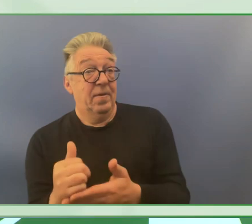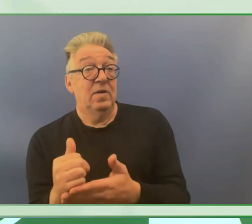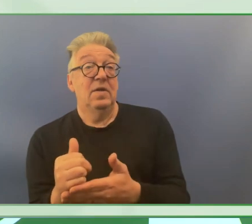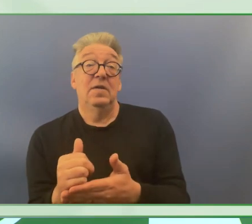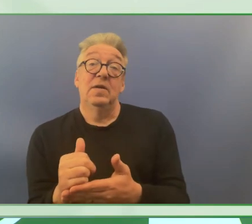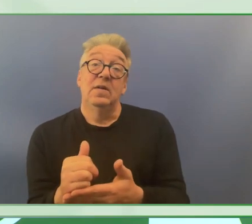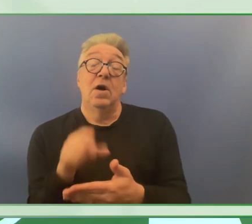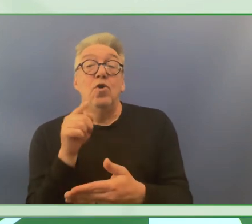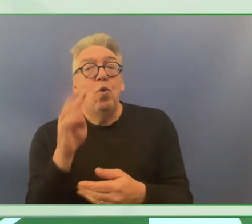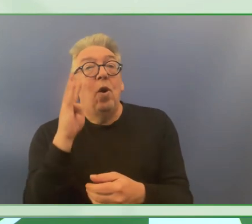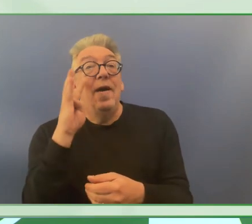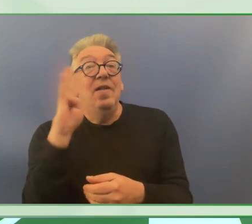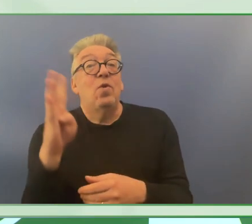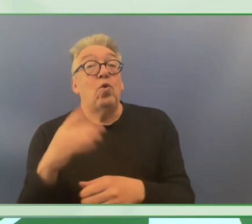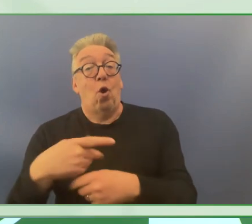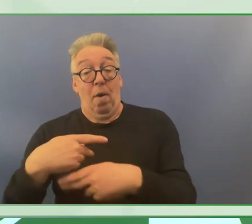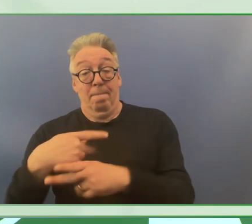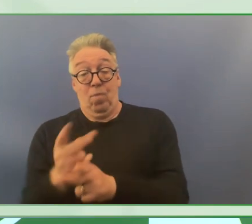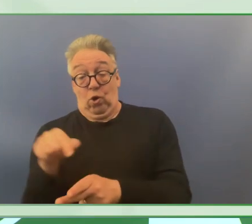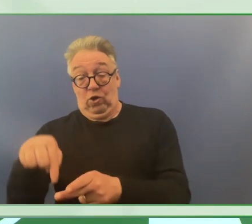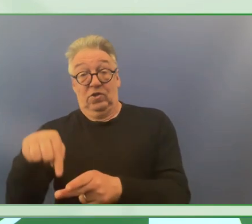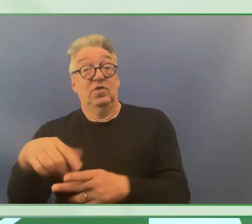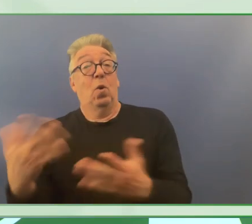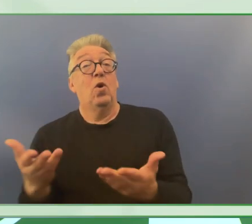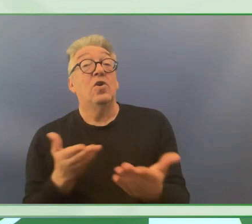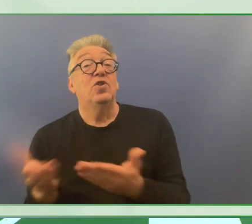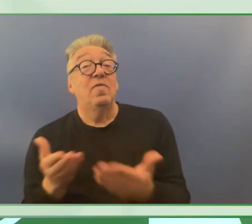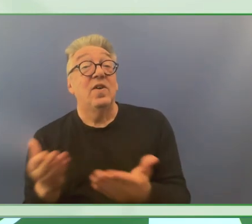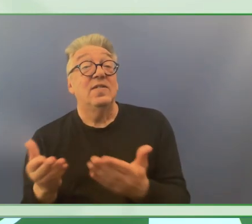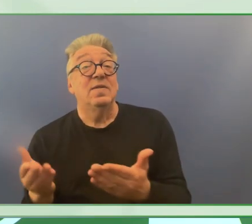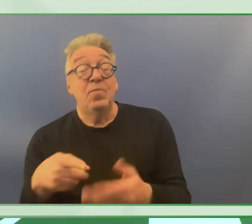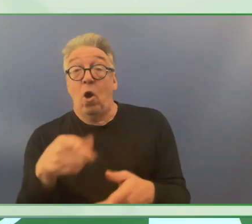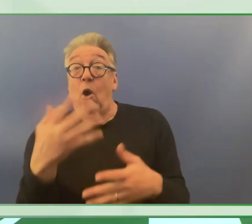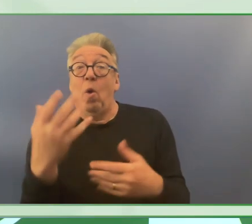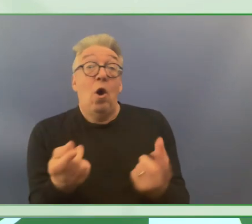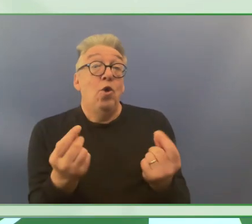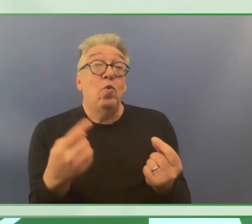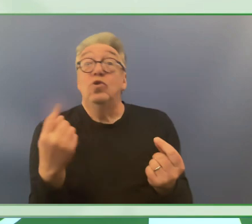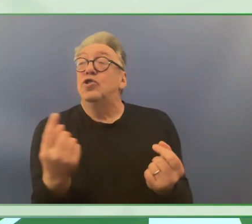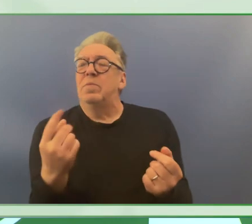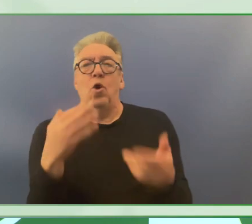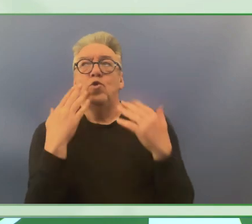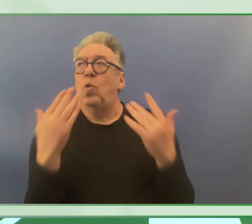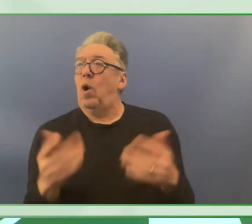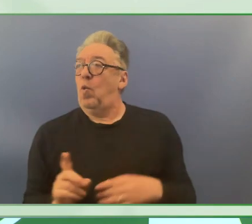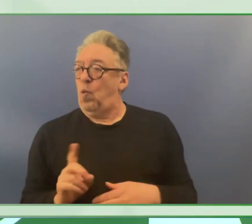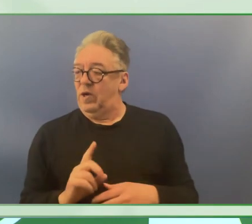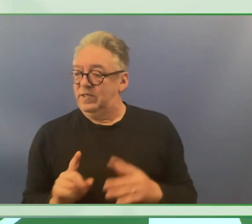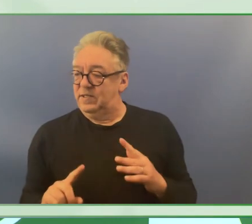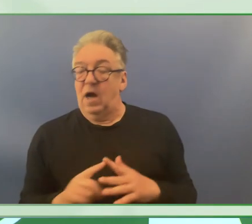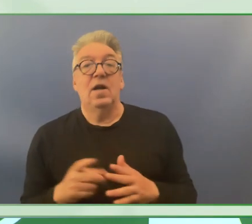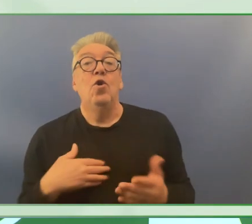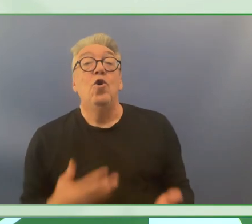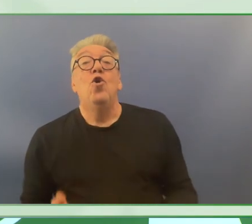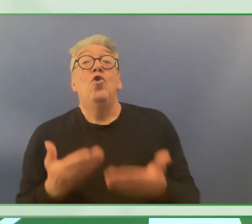innovate your products or services. And when you want to do something within your organization and you don't know where to start, what I can recommend there is that